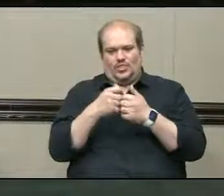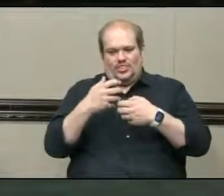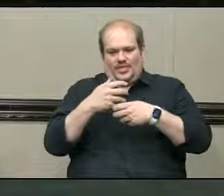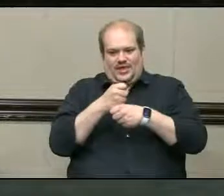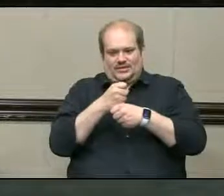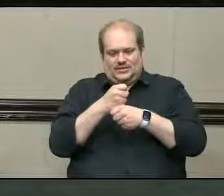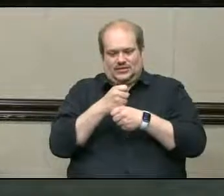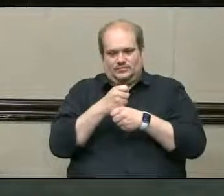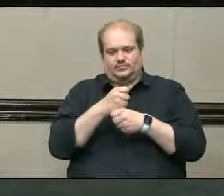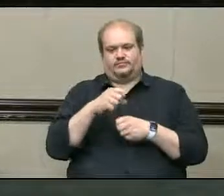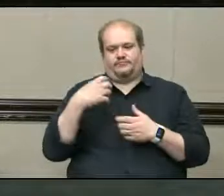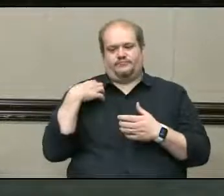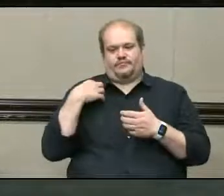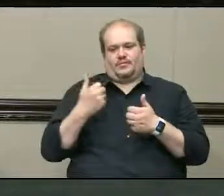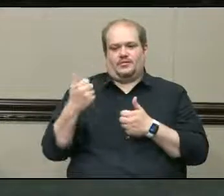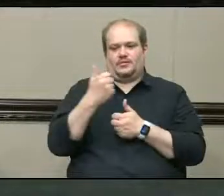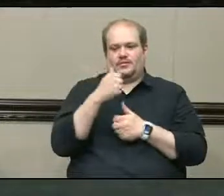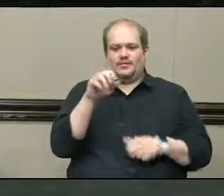summary.